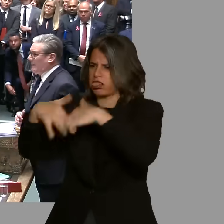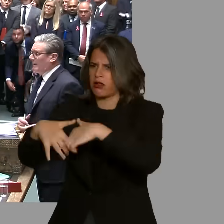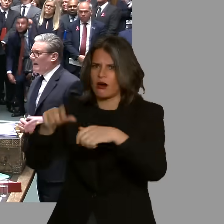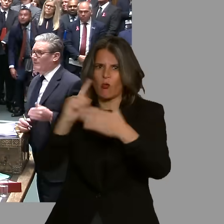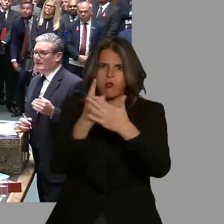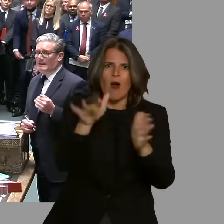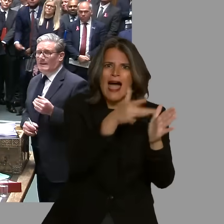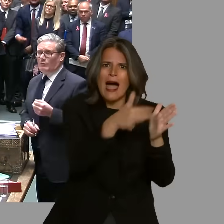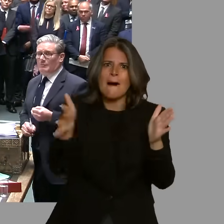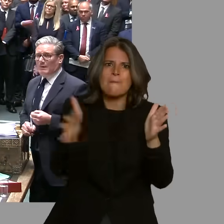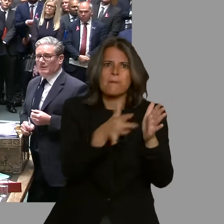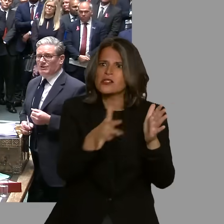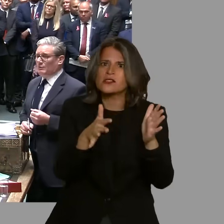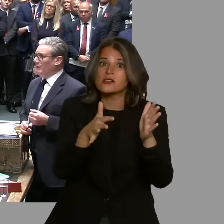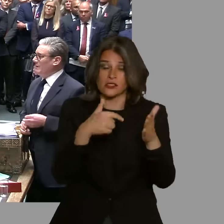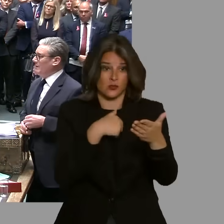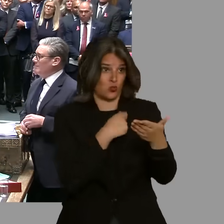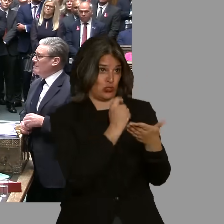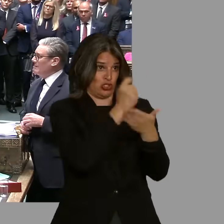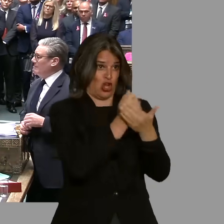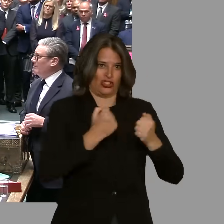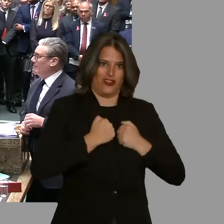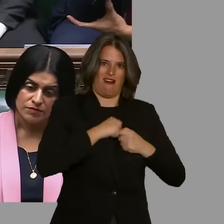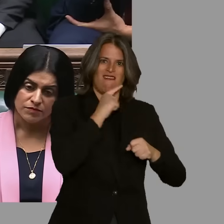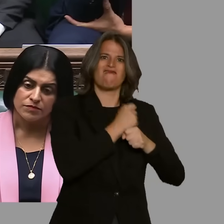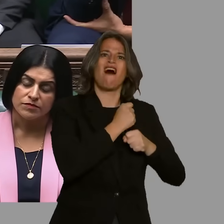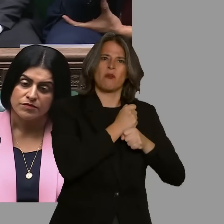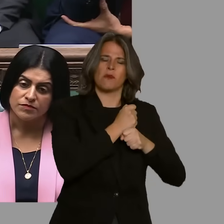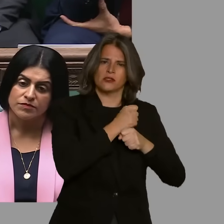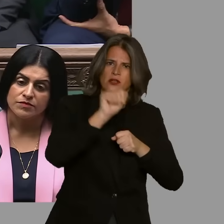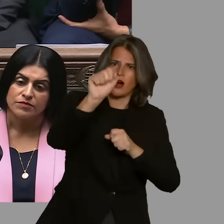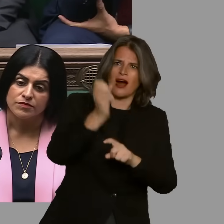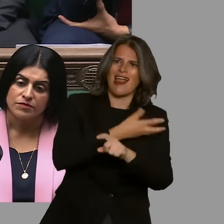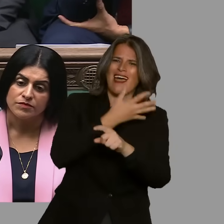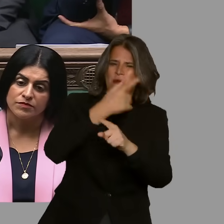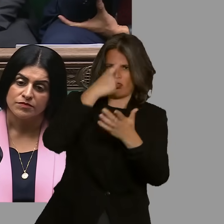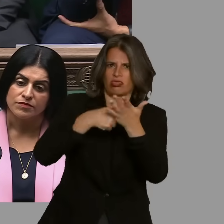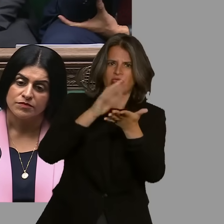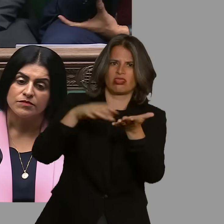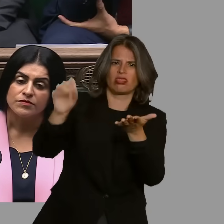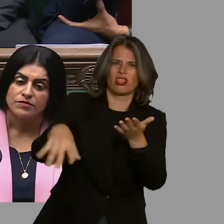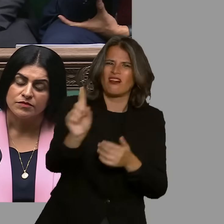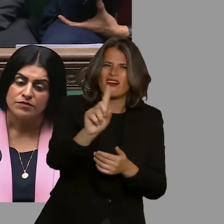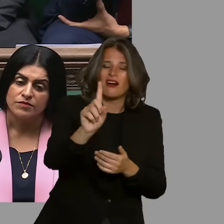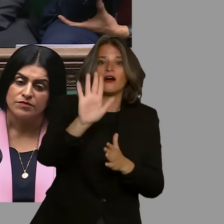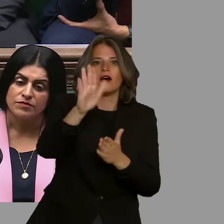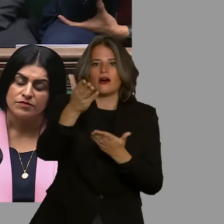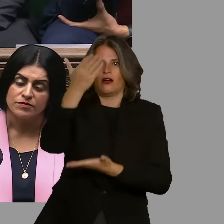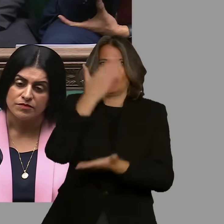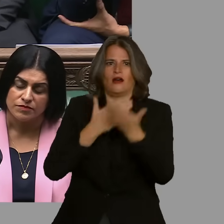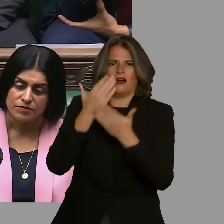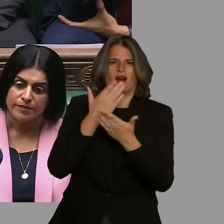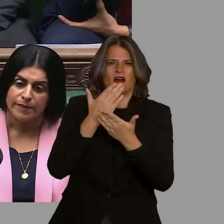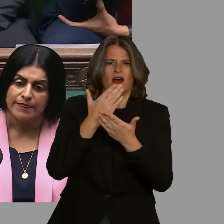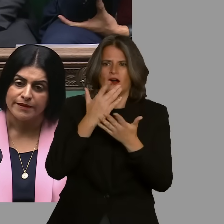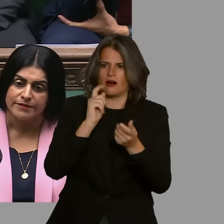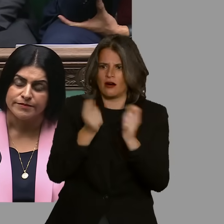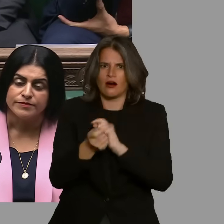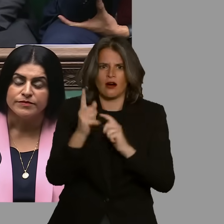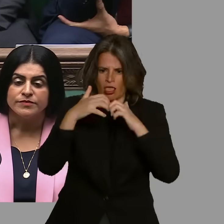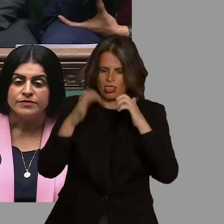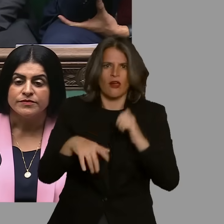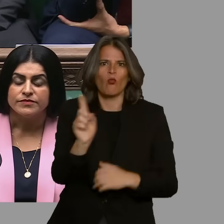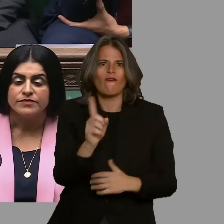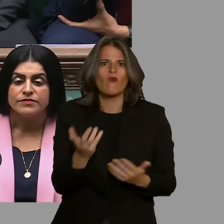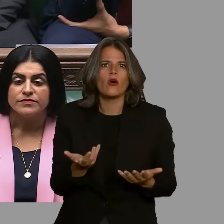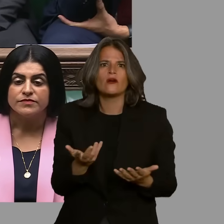Mr. Speaker, I've said I will publish the witness statements in full. The whole House will then see exactly what was set out